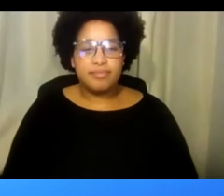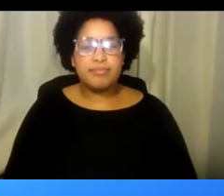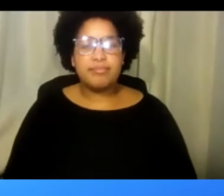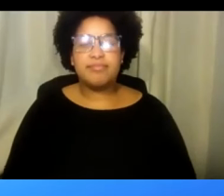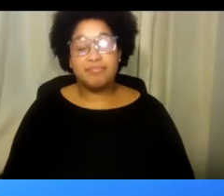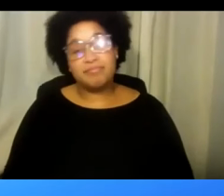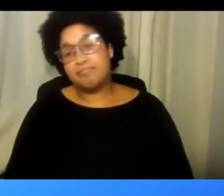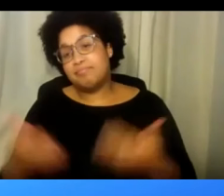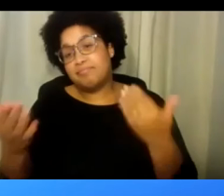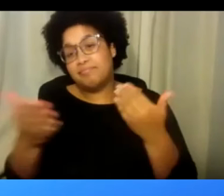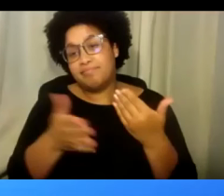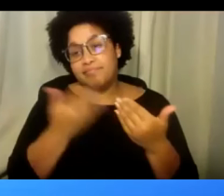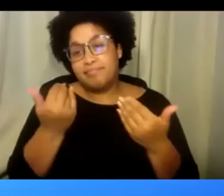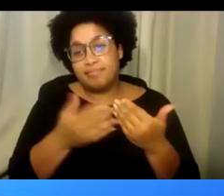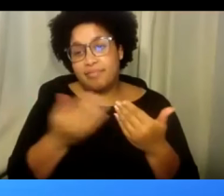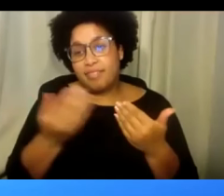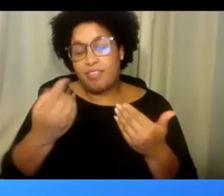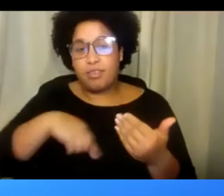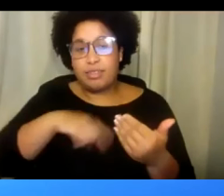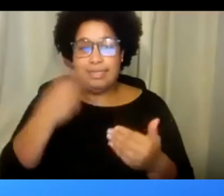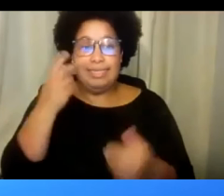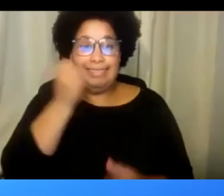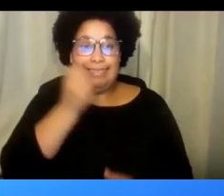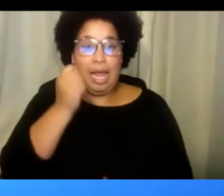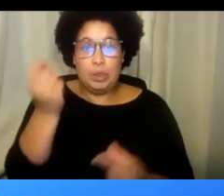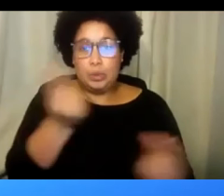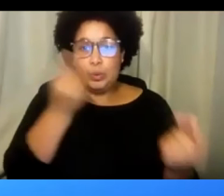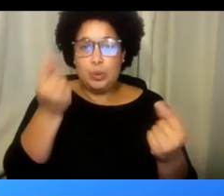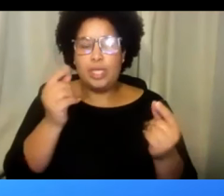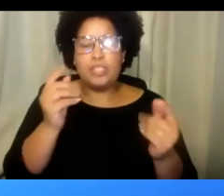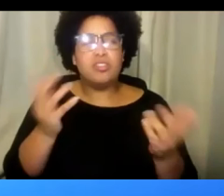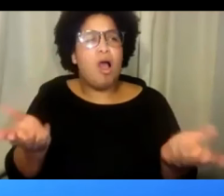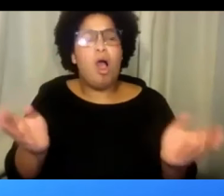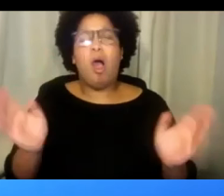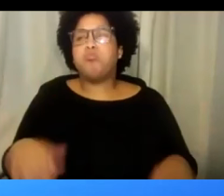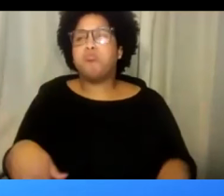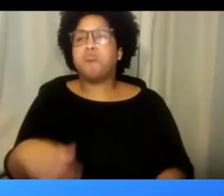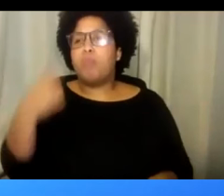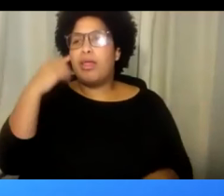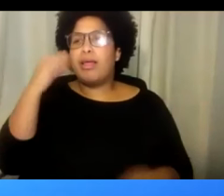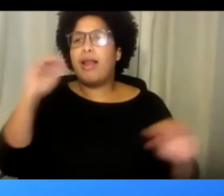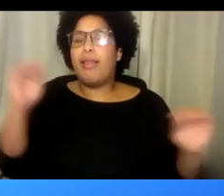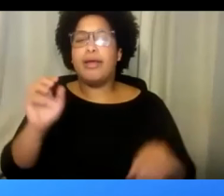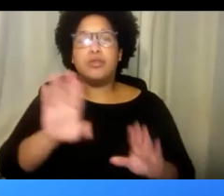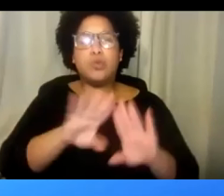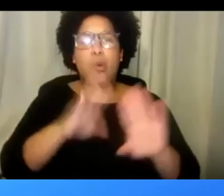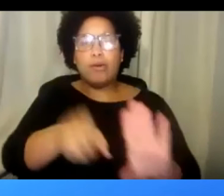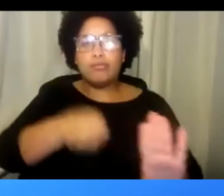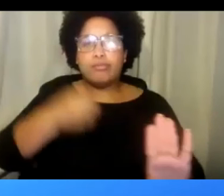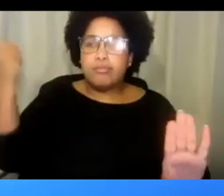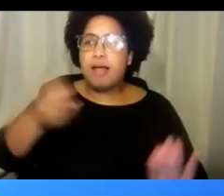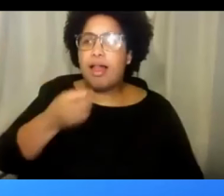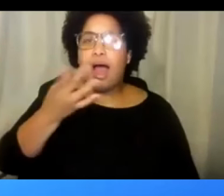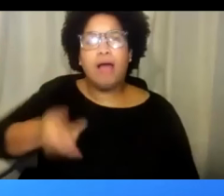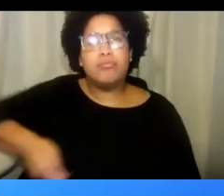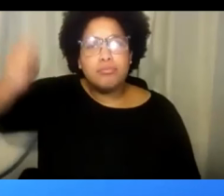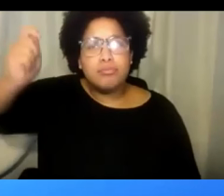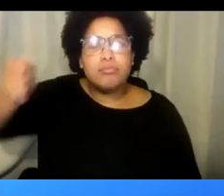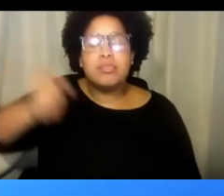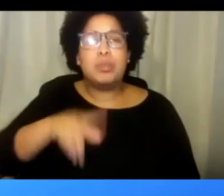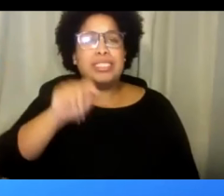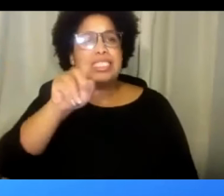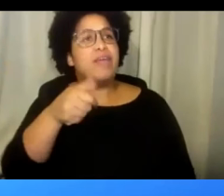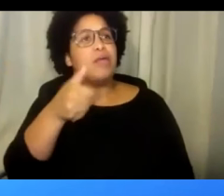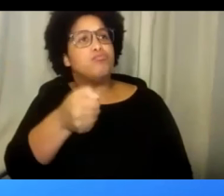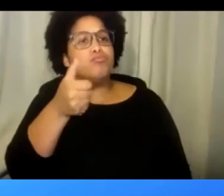It's easy to take for granted some of the daily tasks we do: open doors, turn on and off lights, turn on a